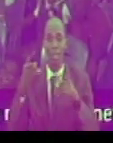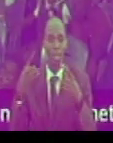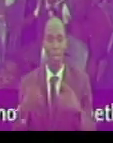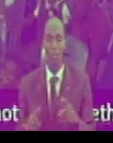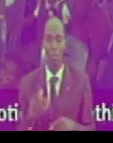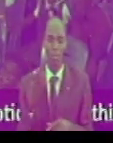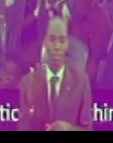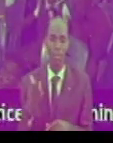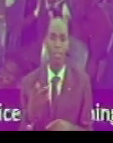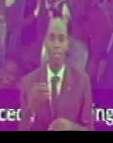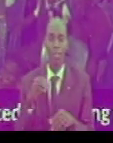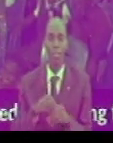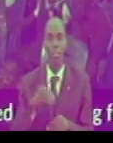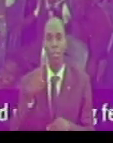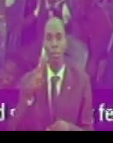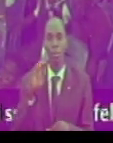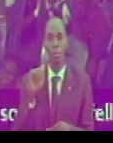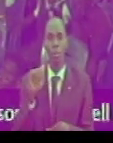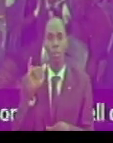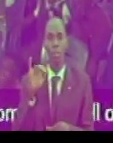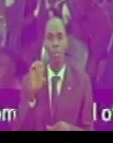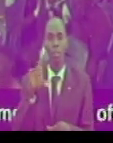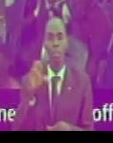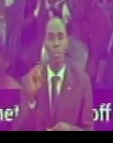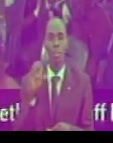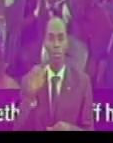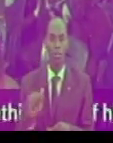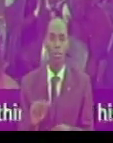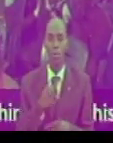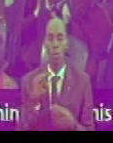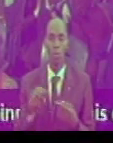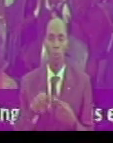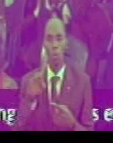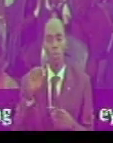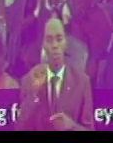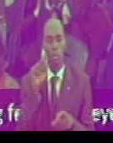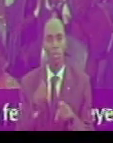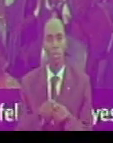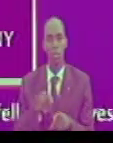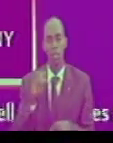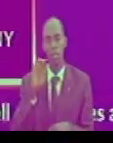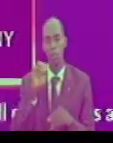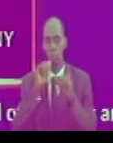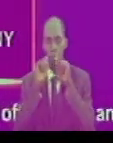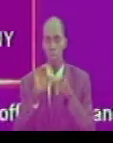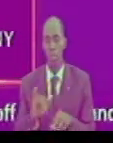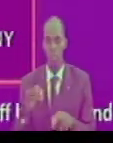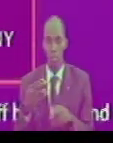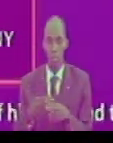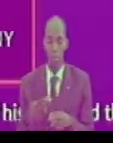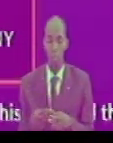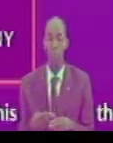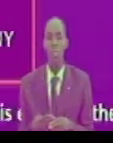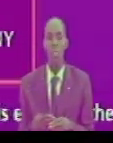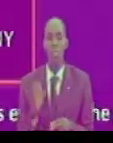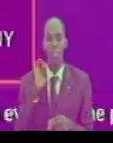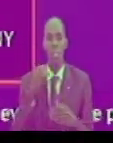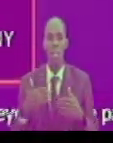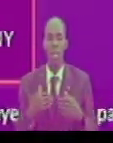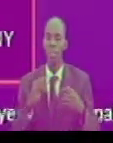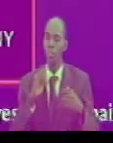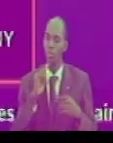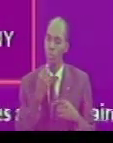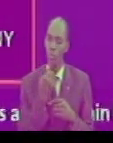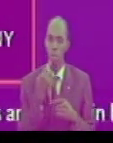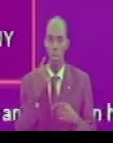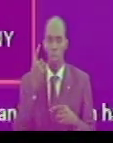GS Facebook page, she had been having serious eye problem and couldn't look at any screen. So she had to even